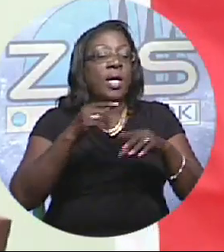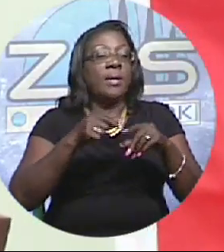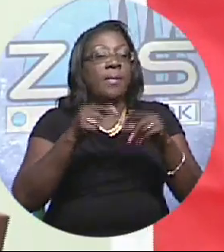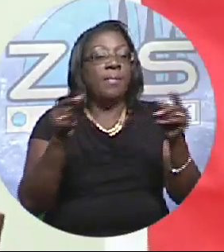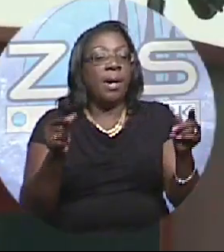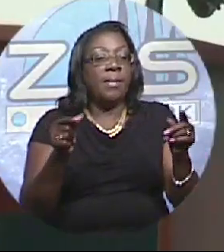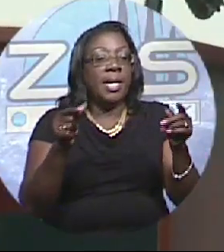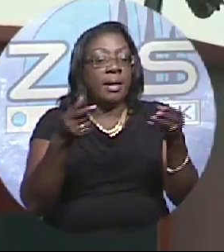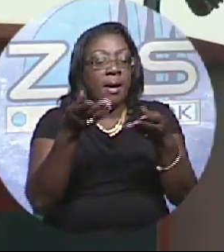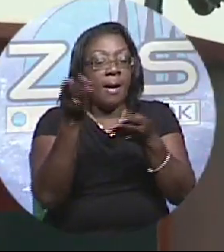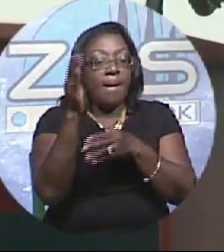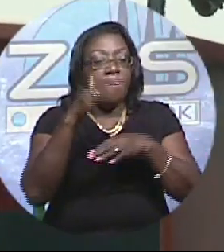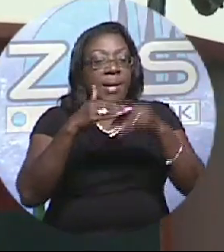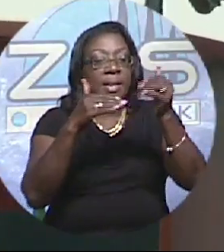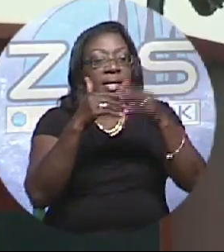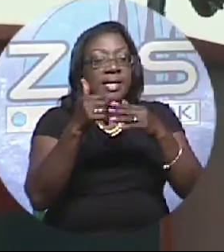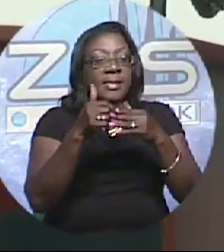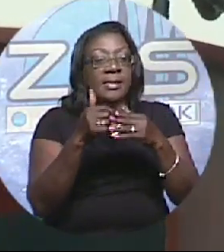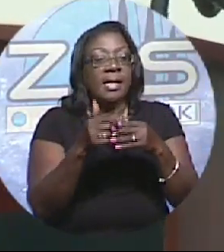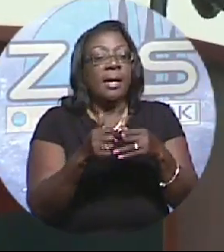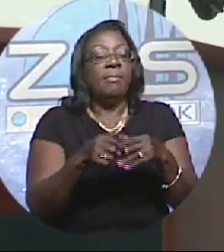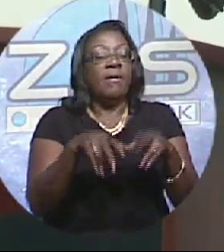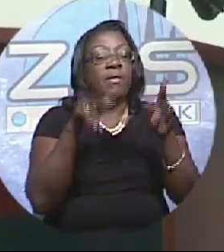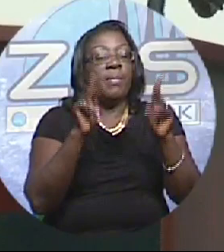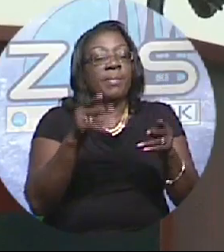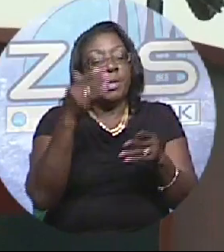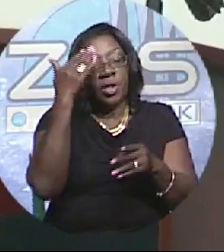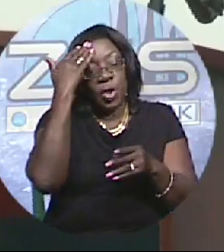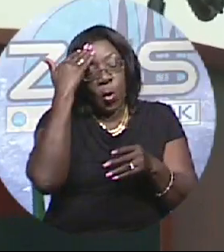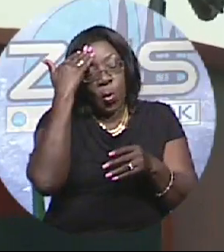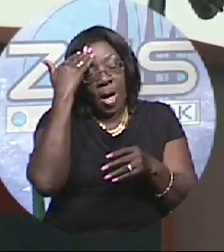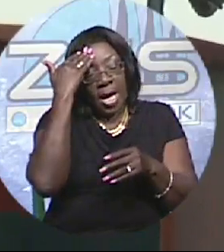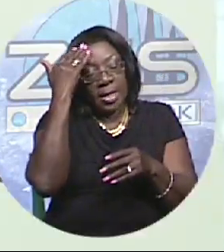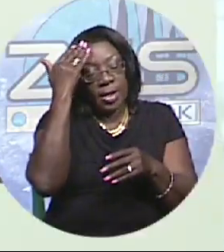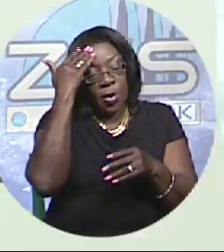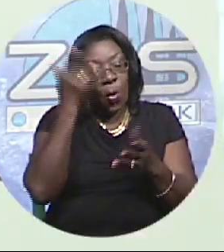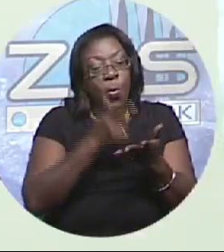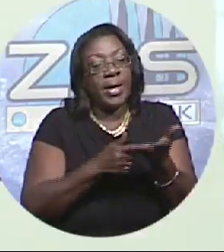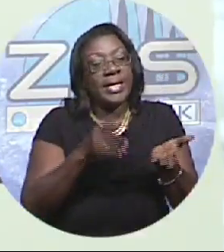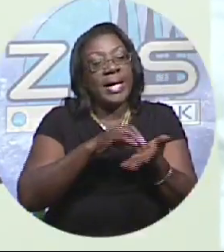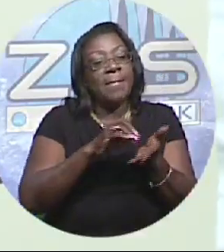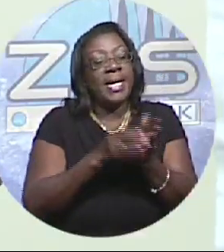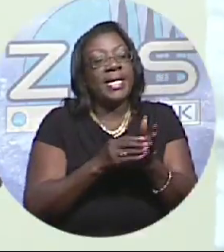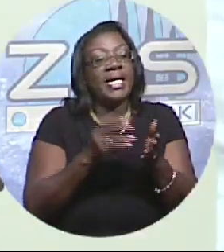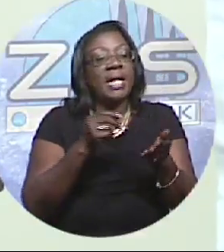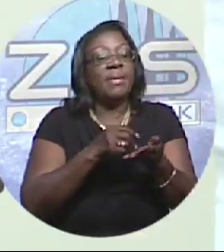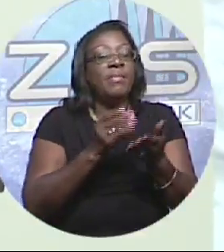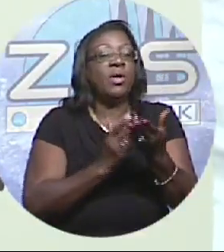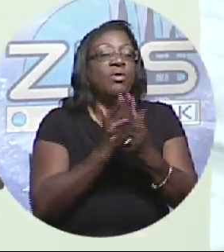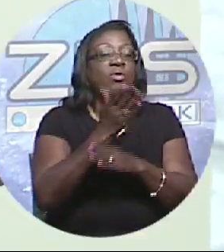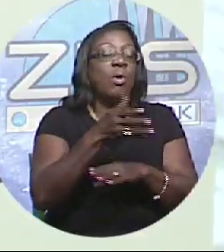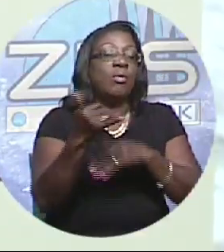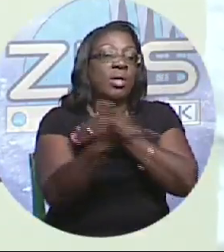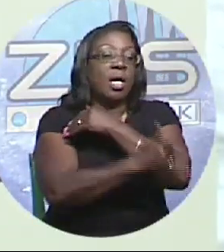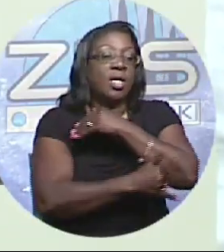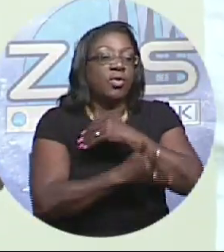Road headquarters, but in order for residents to become familiar with them, they will be eventually posted throughout the country at prominent buildings.